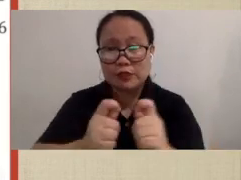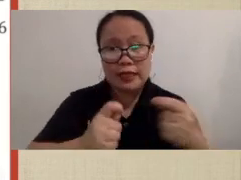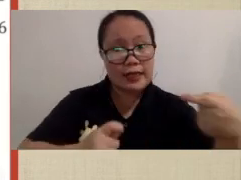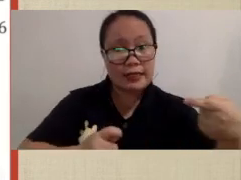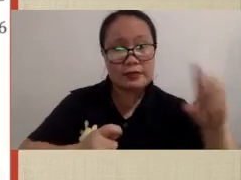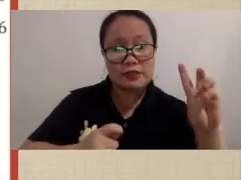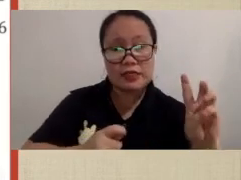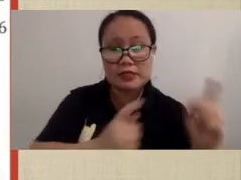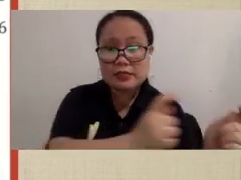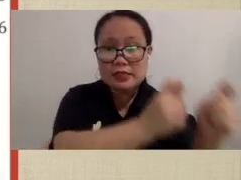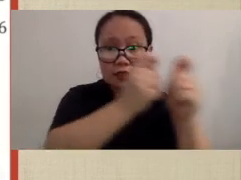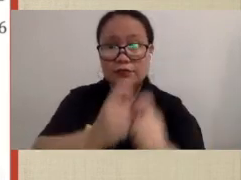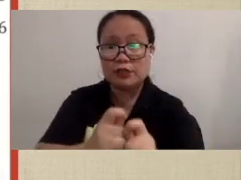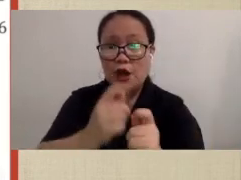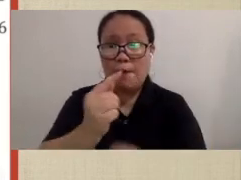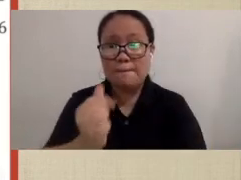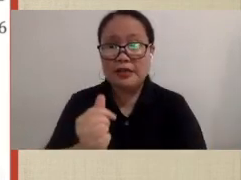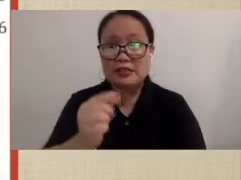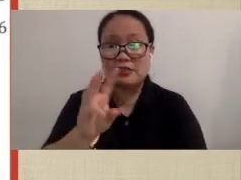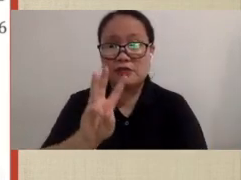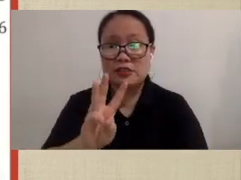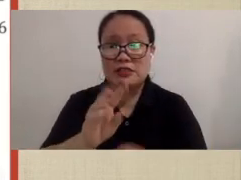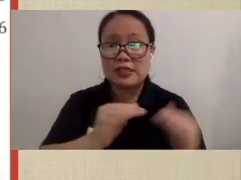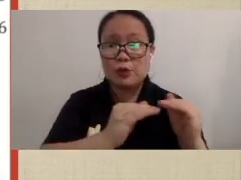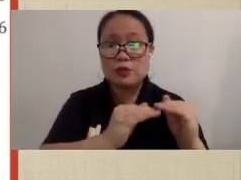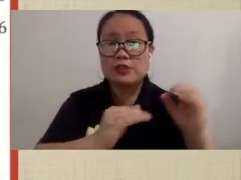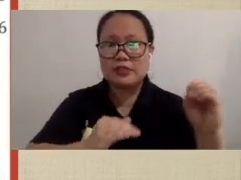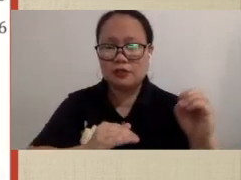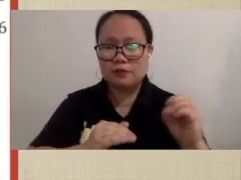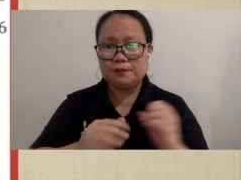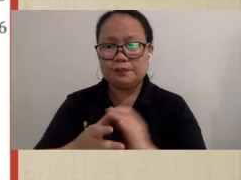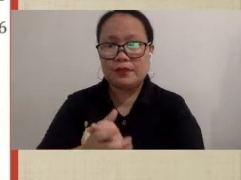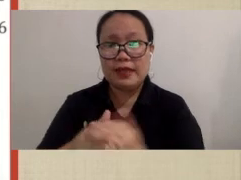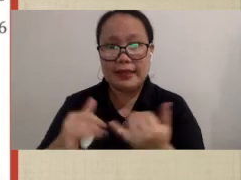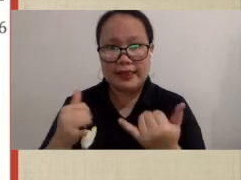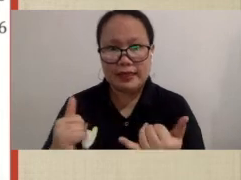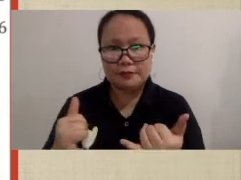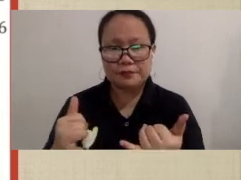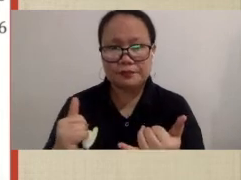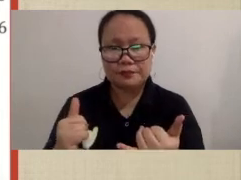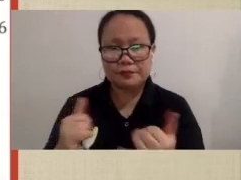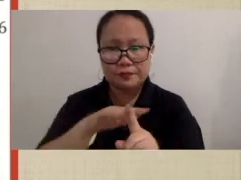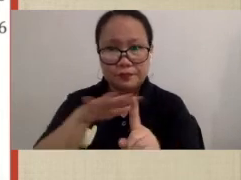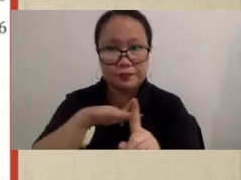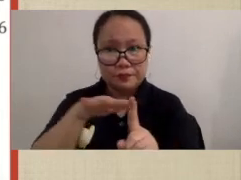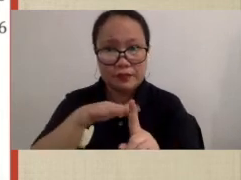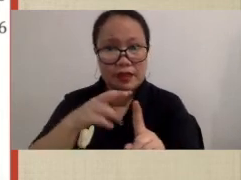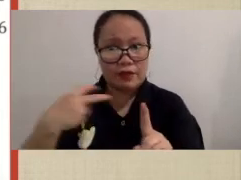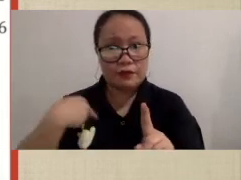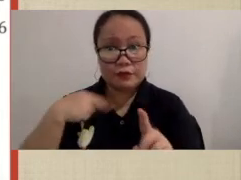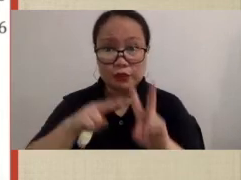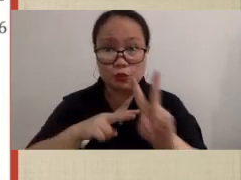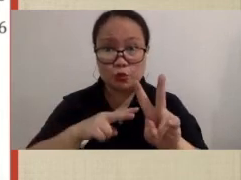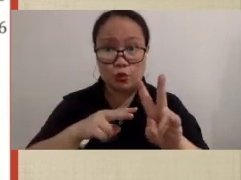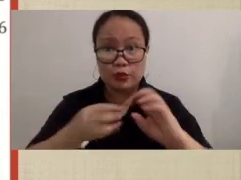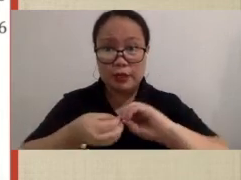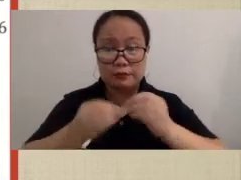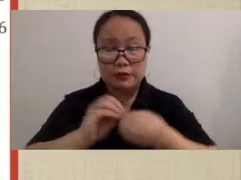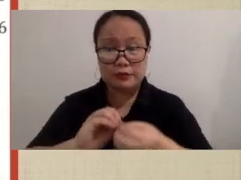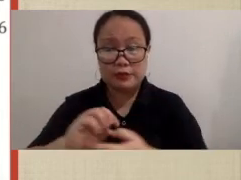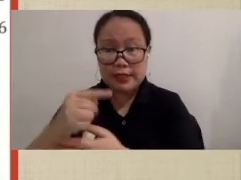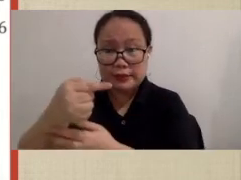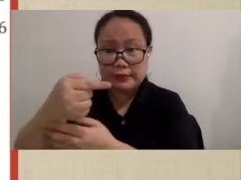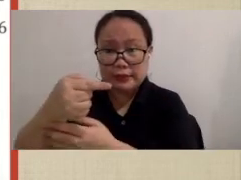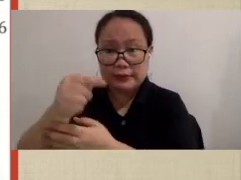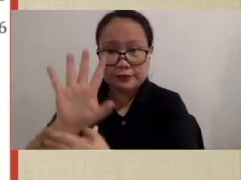positive 6 is equal to 0. Now, since meron tayong dalawang constant term, we will combine